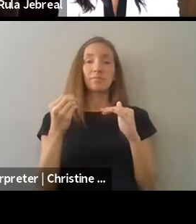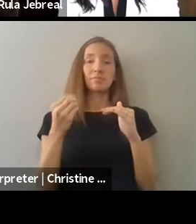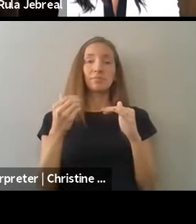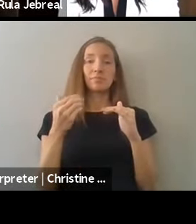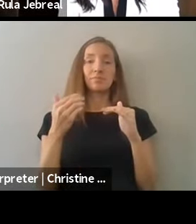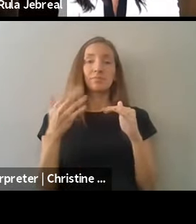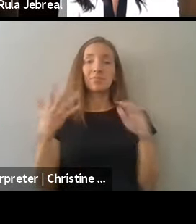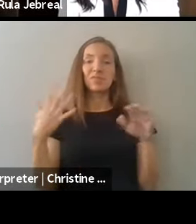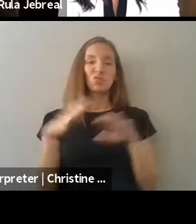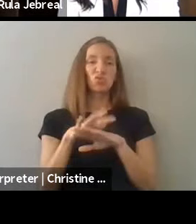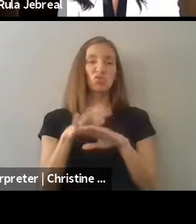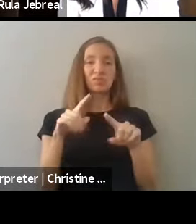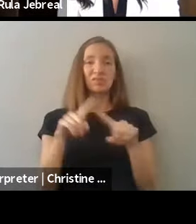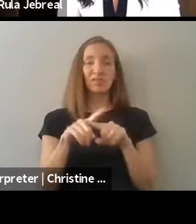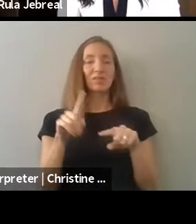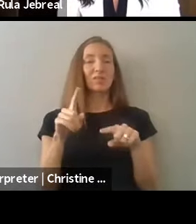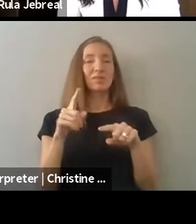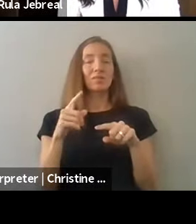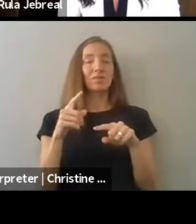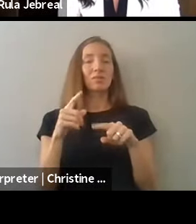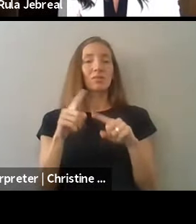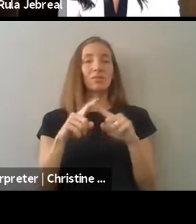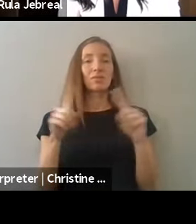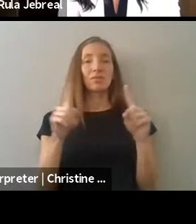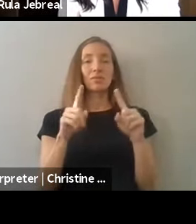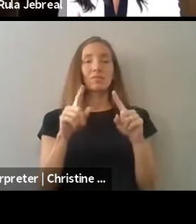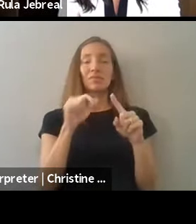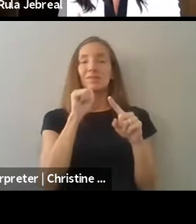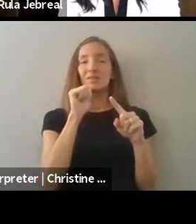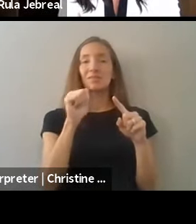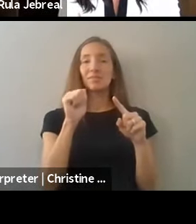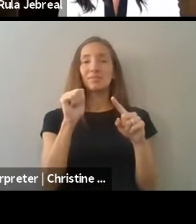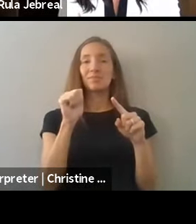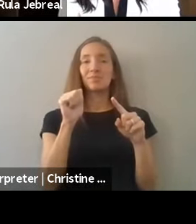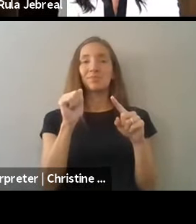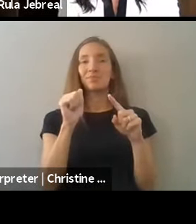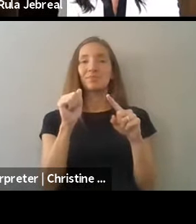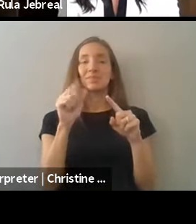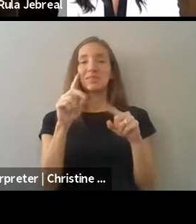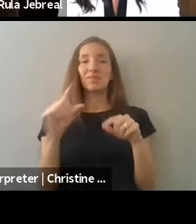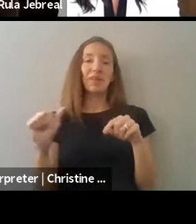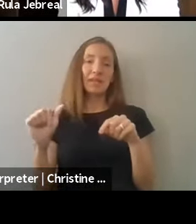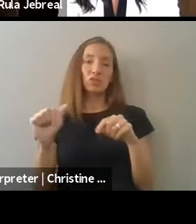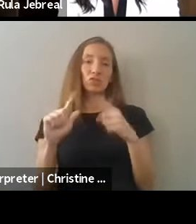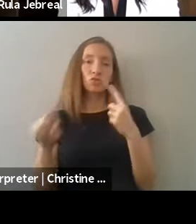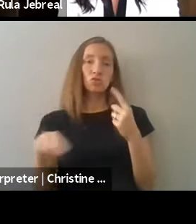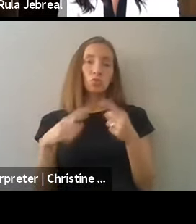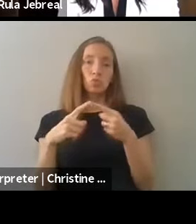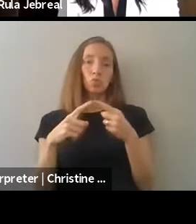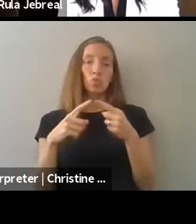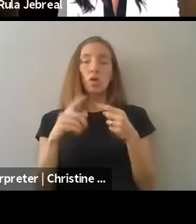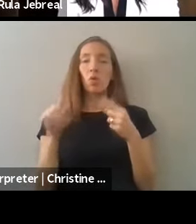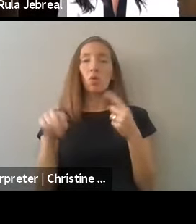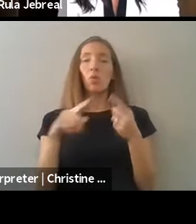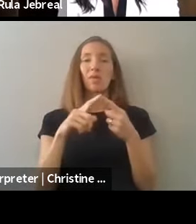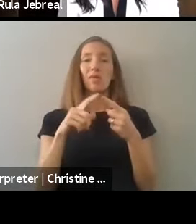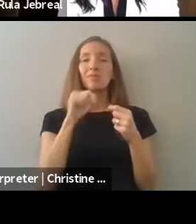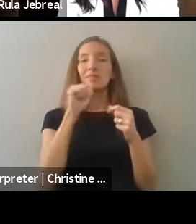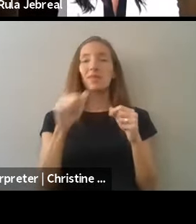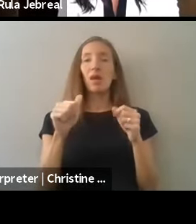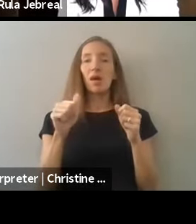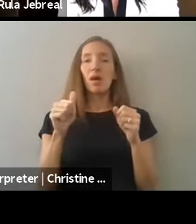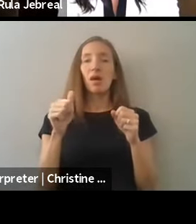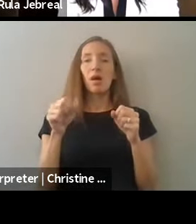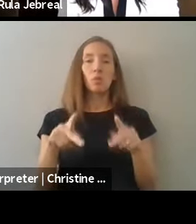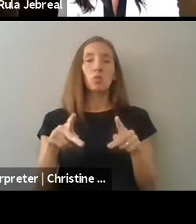intersecting disadvantages, so that we are not excluding any of those voices and really making sure